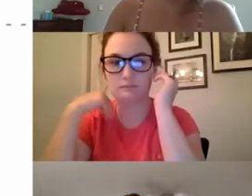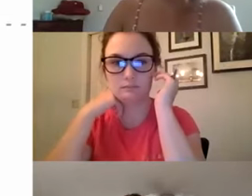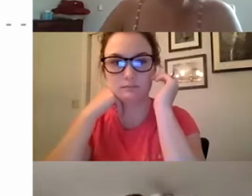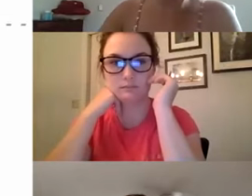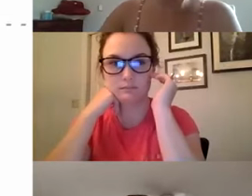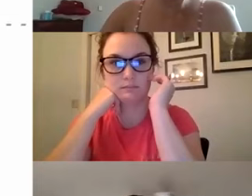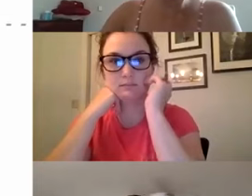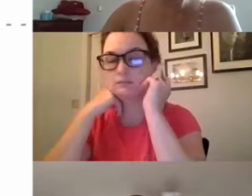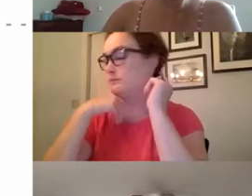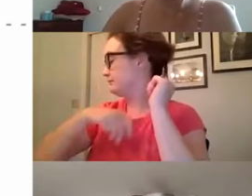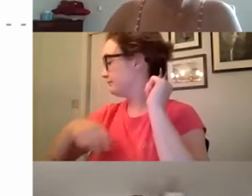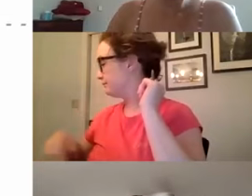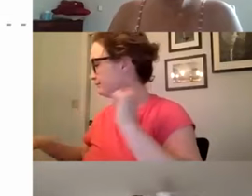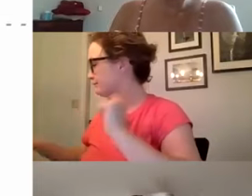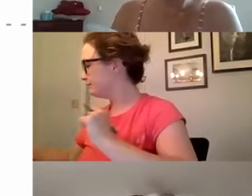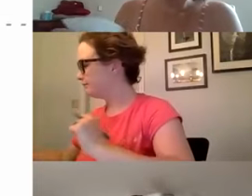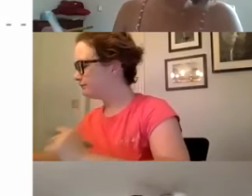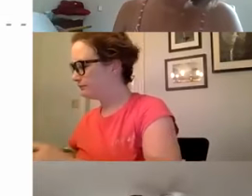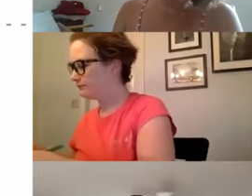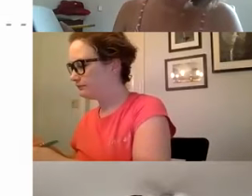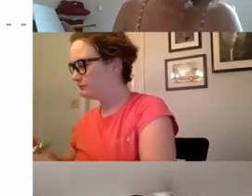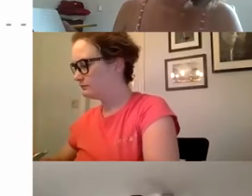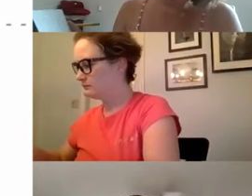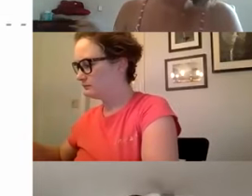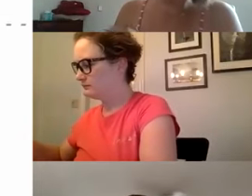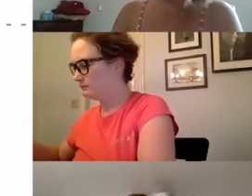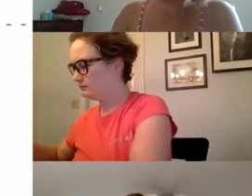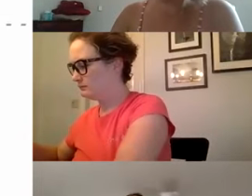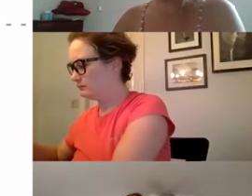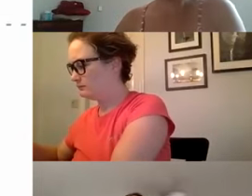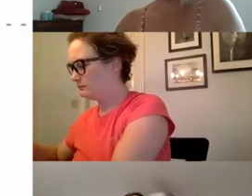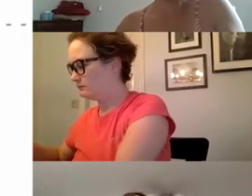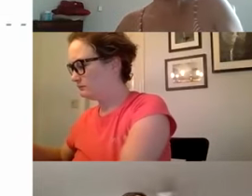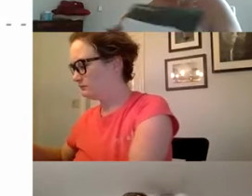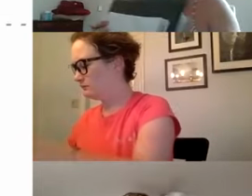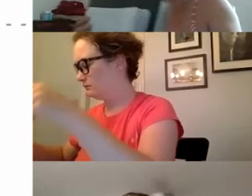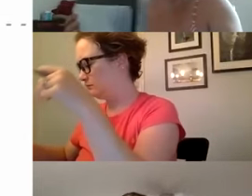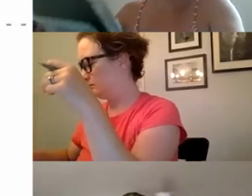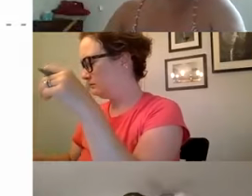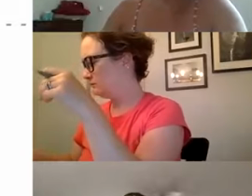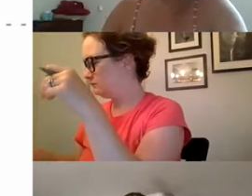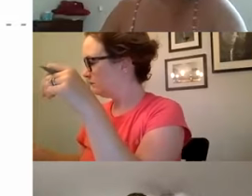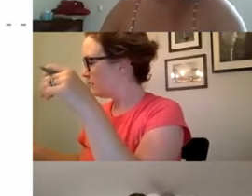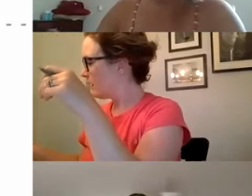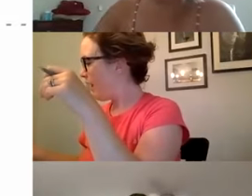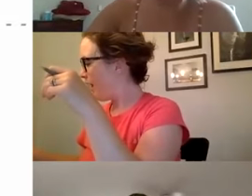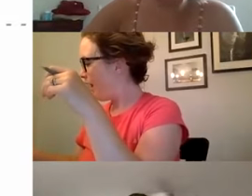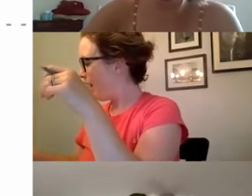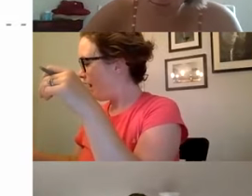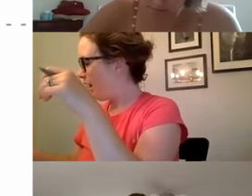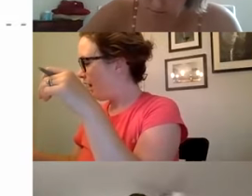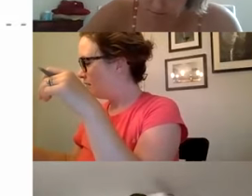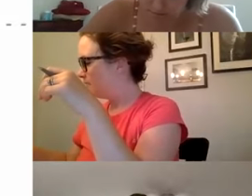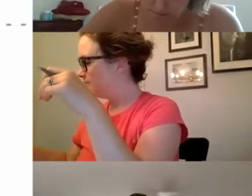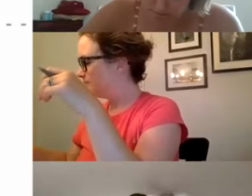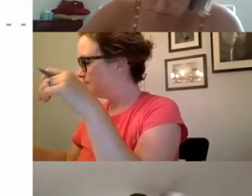that we are comparing? And then we can do that for translation, and we can do that for